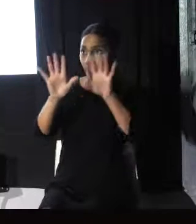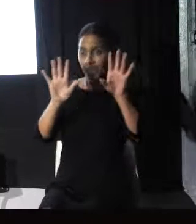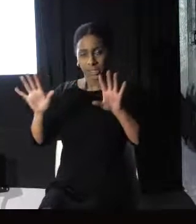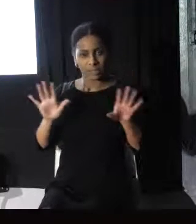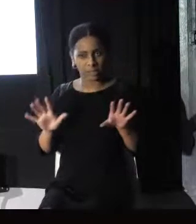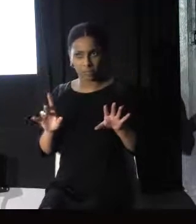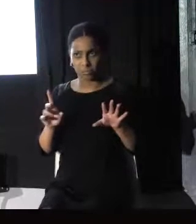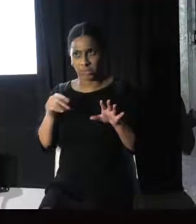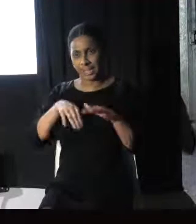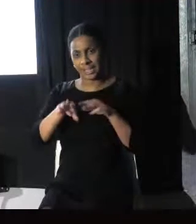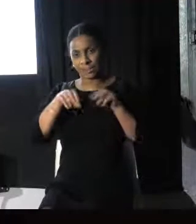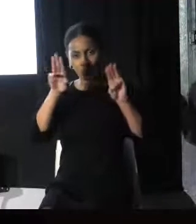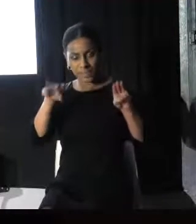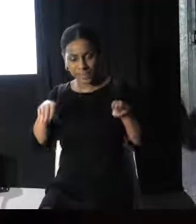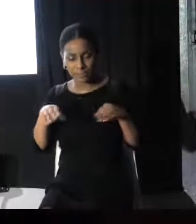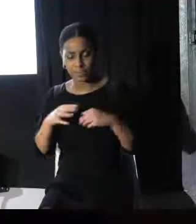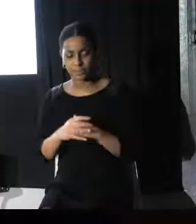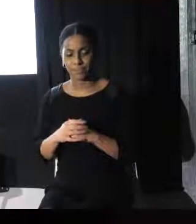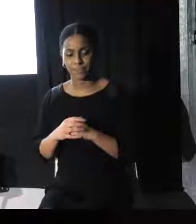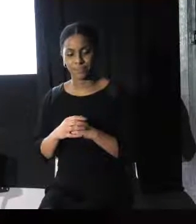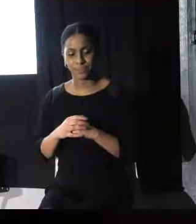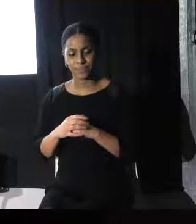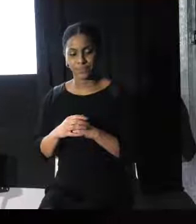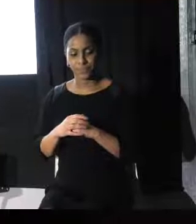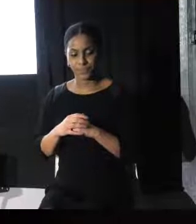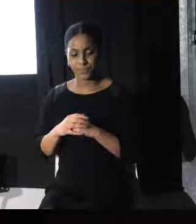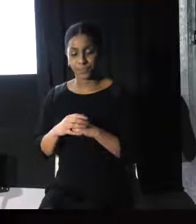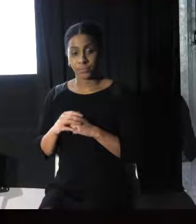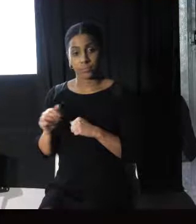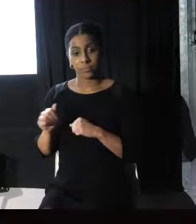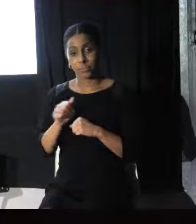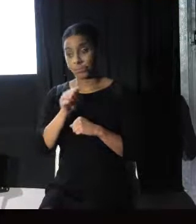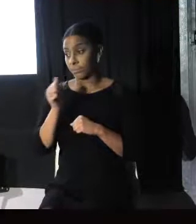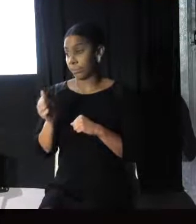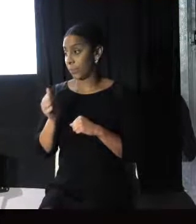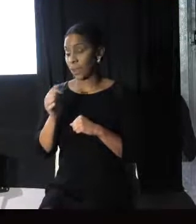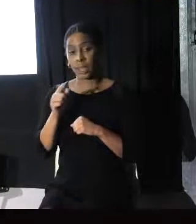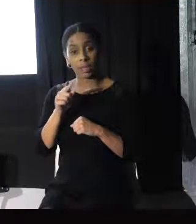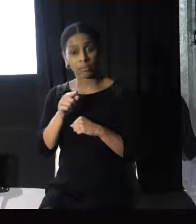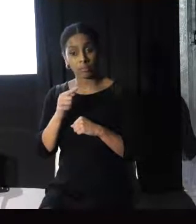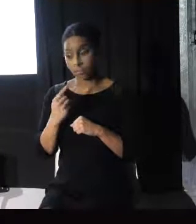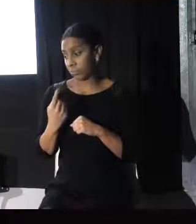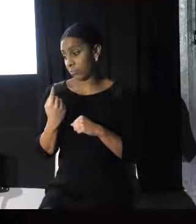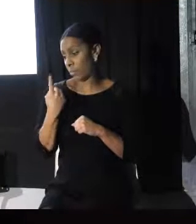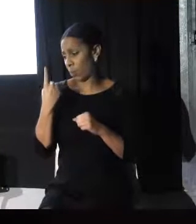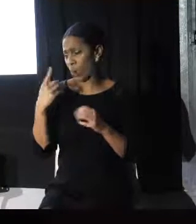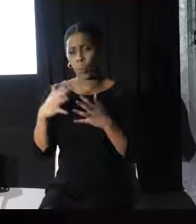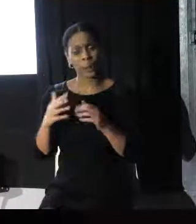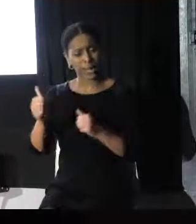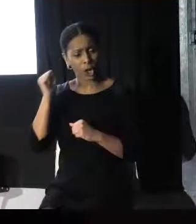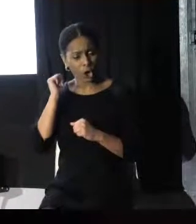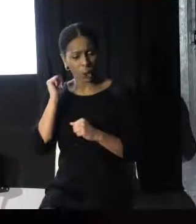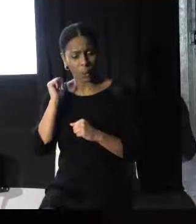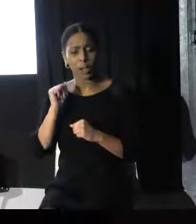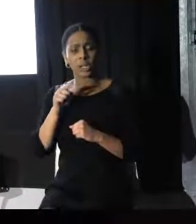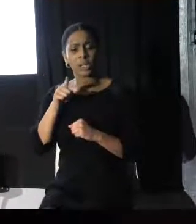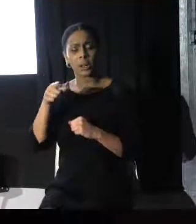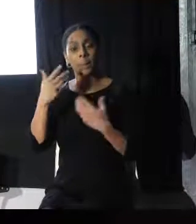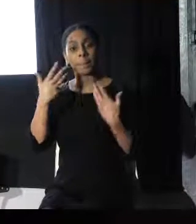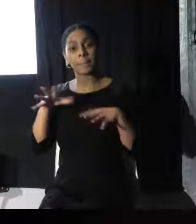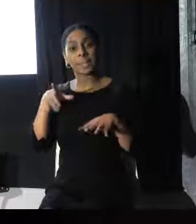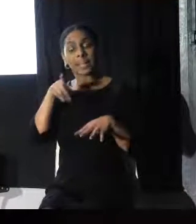and the galleries. We can go right up to just a week and a bit ago, wherein the summing up of the acquittal